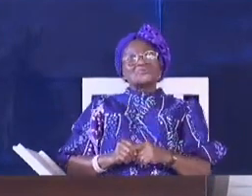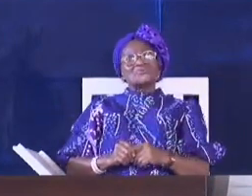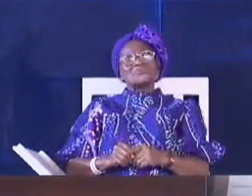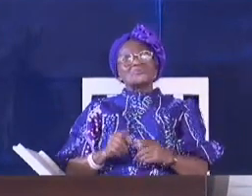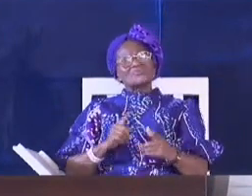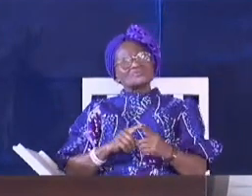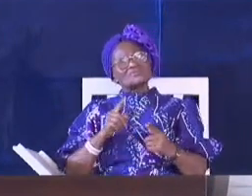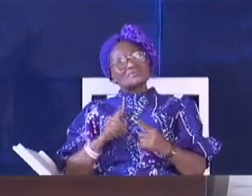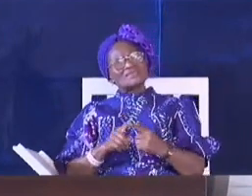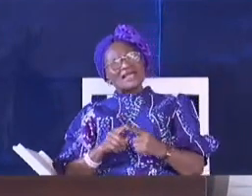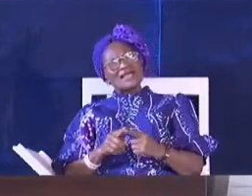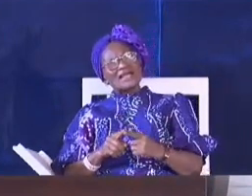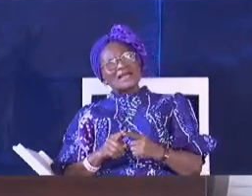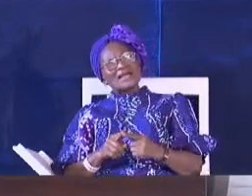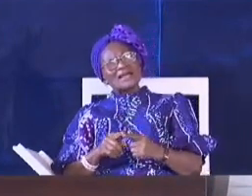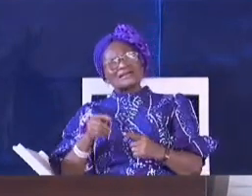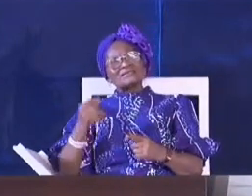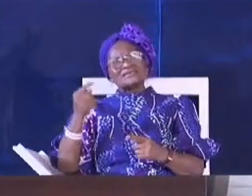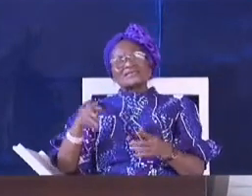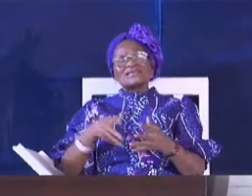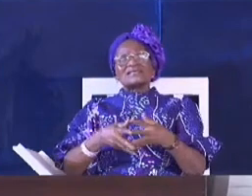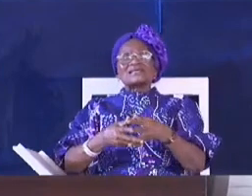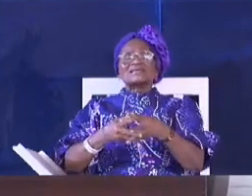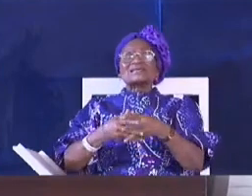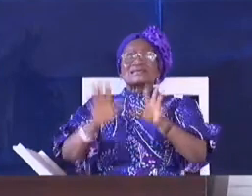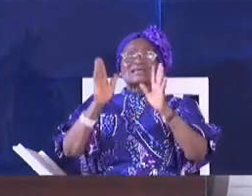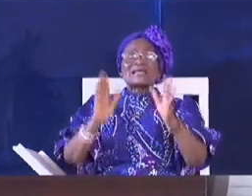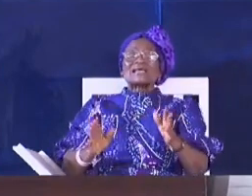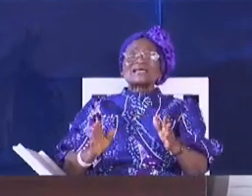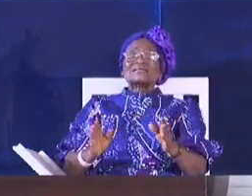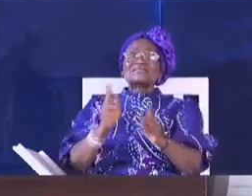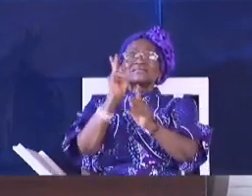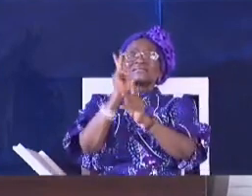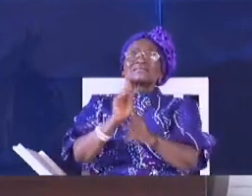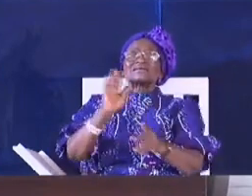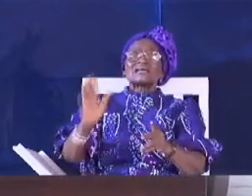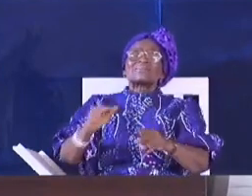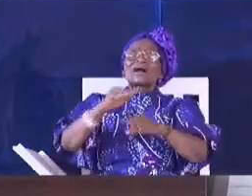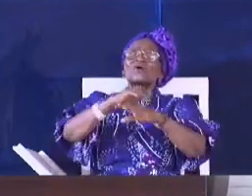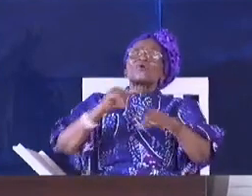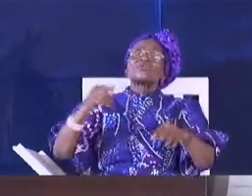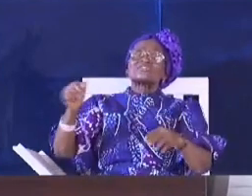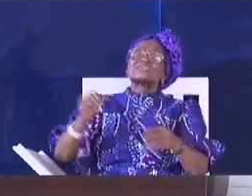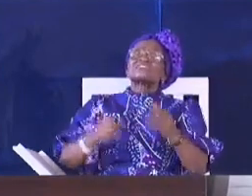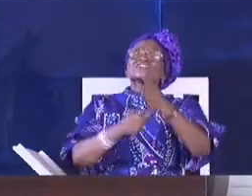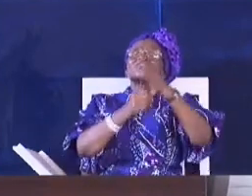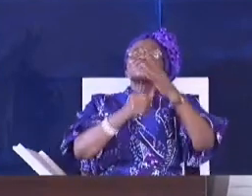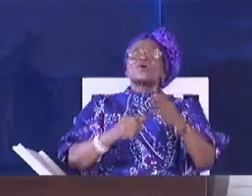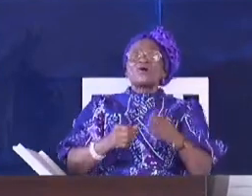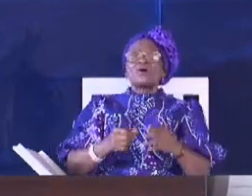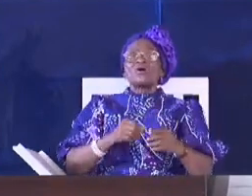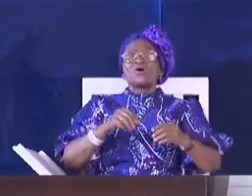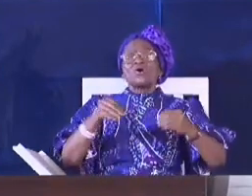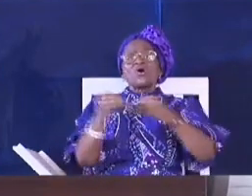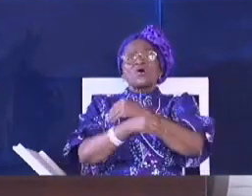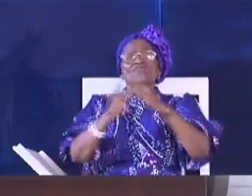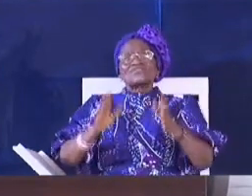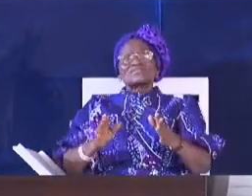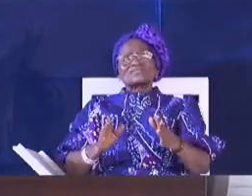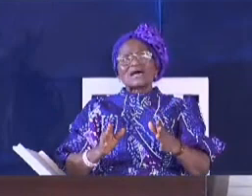Then the gatekeeper summoned the senior officers, etc., etc. Finally, somebody